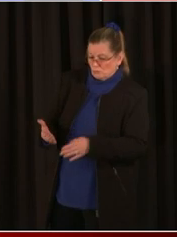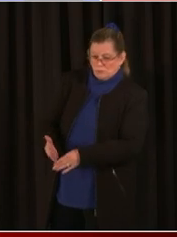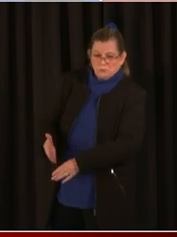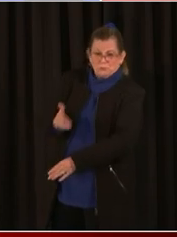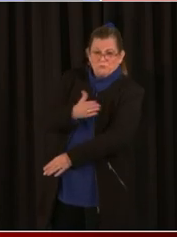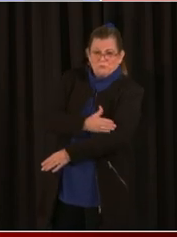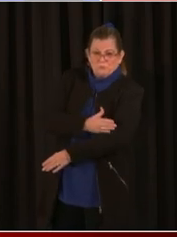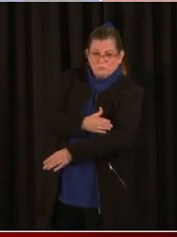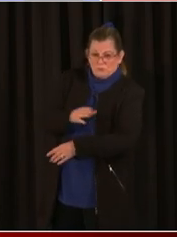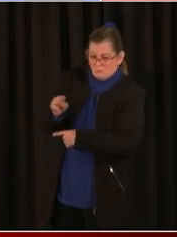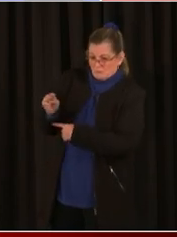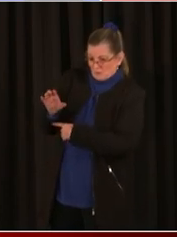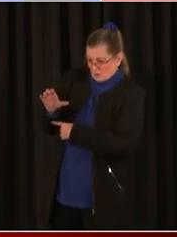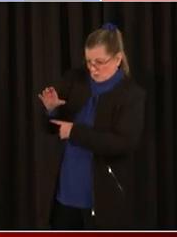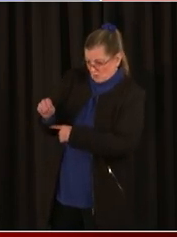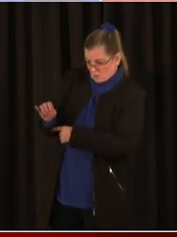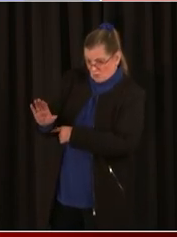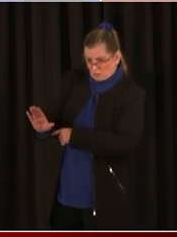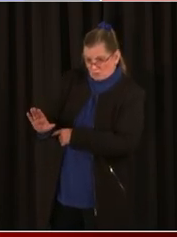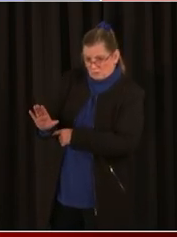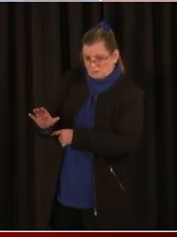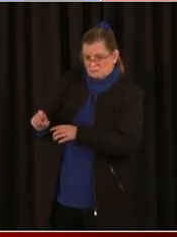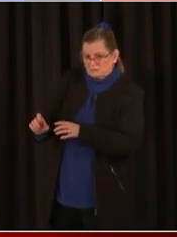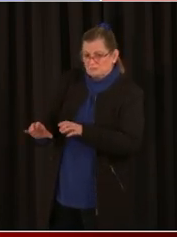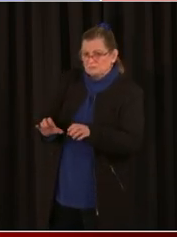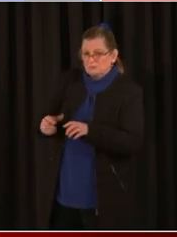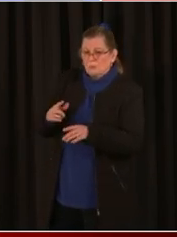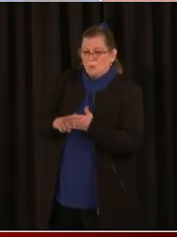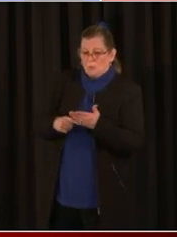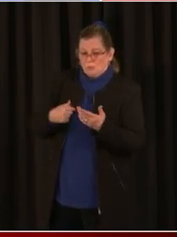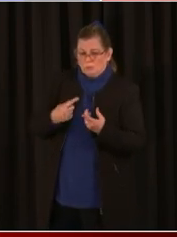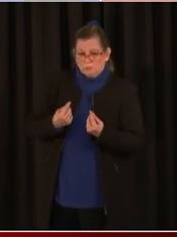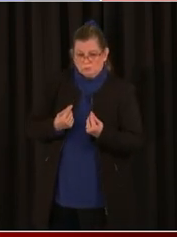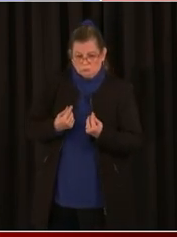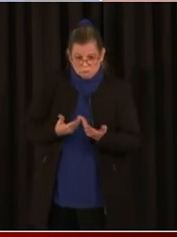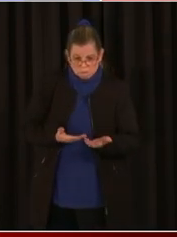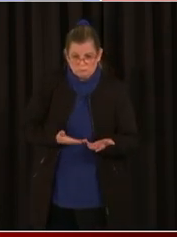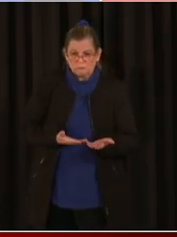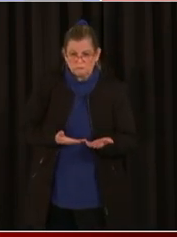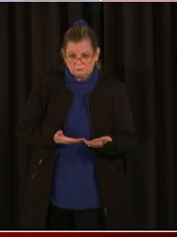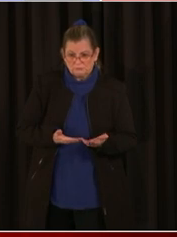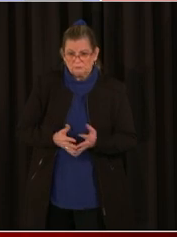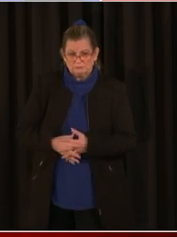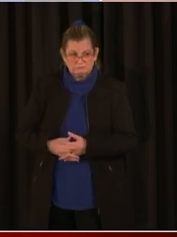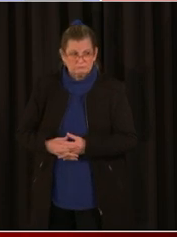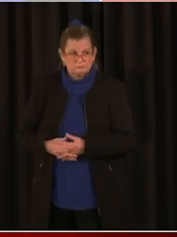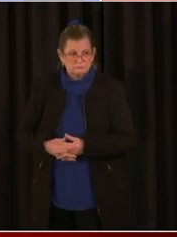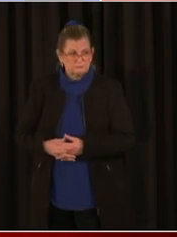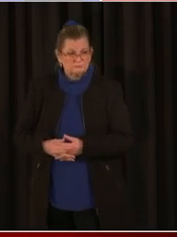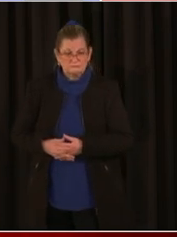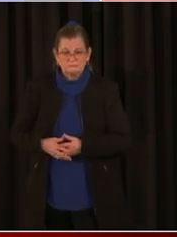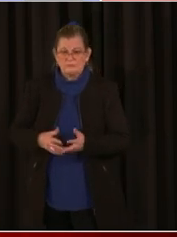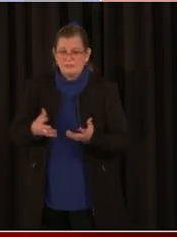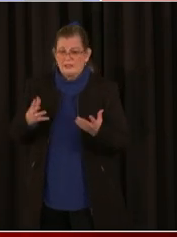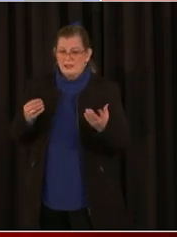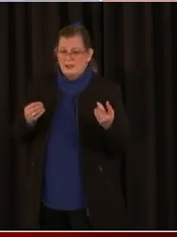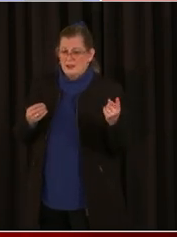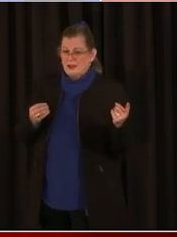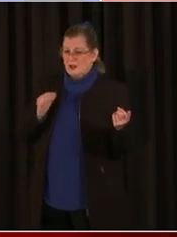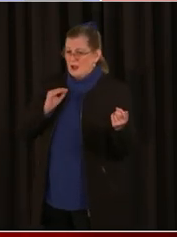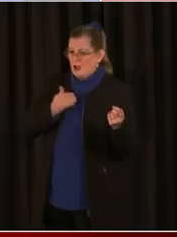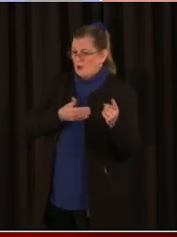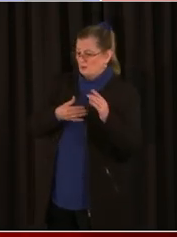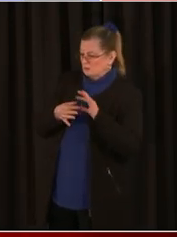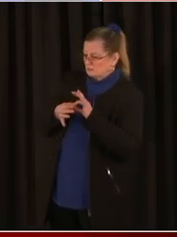states that have this, they tie the racial equity analysis to criminal justice legislation. Ours will apply